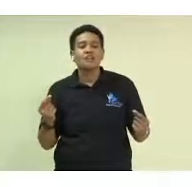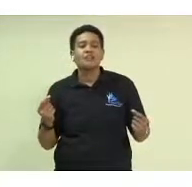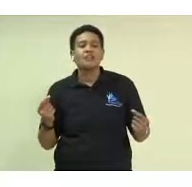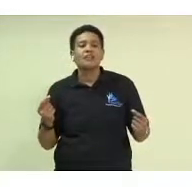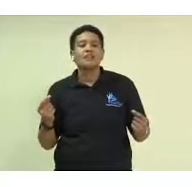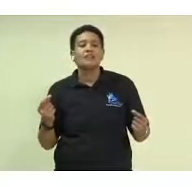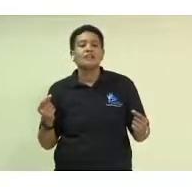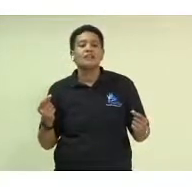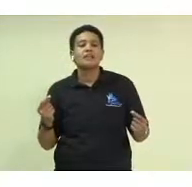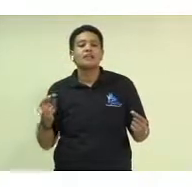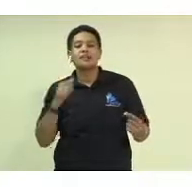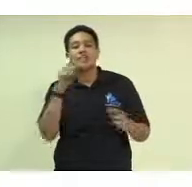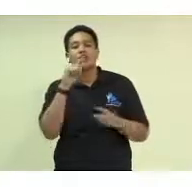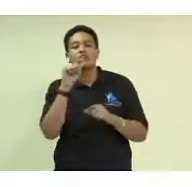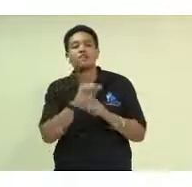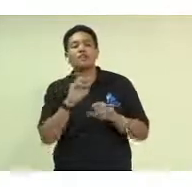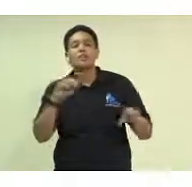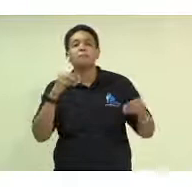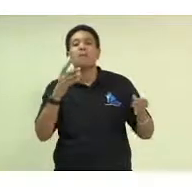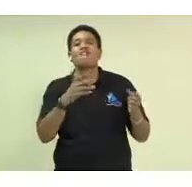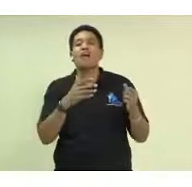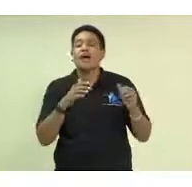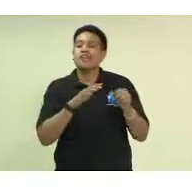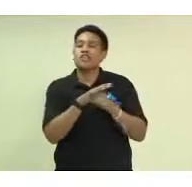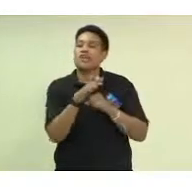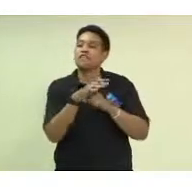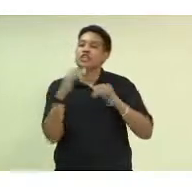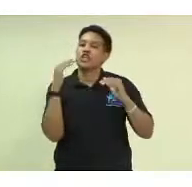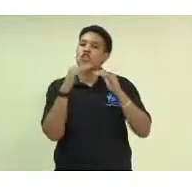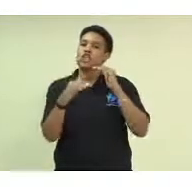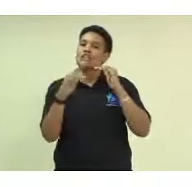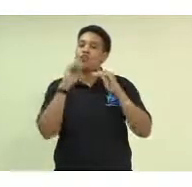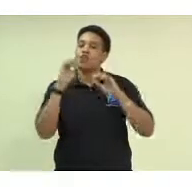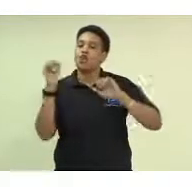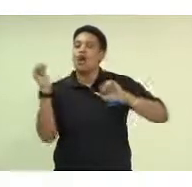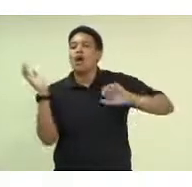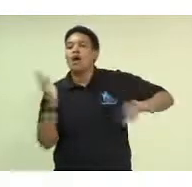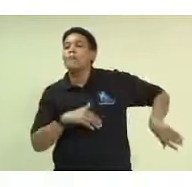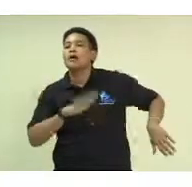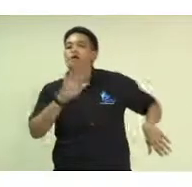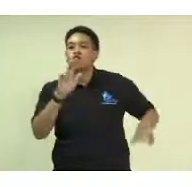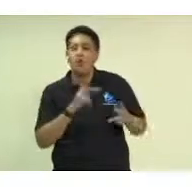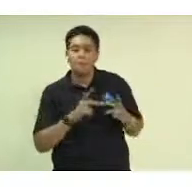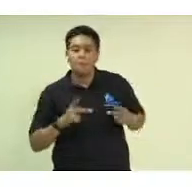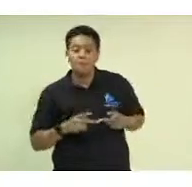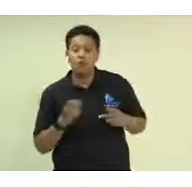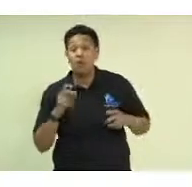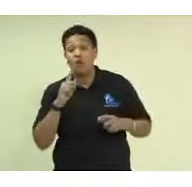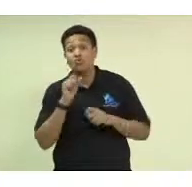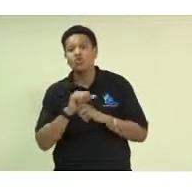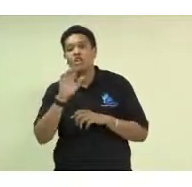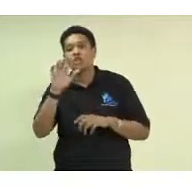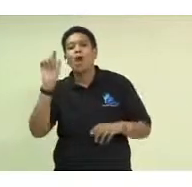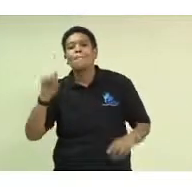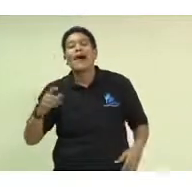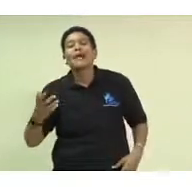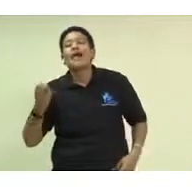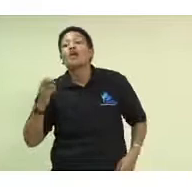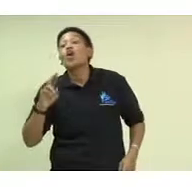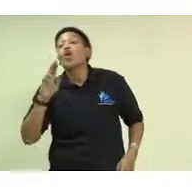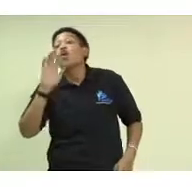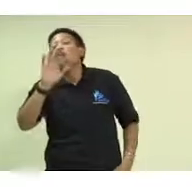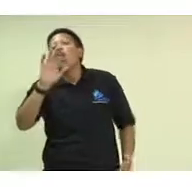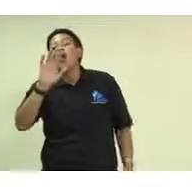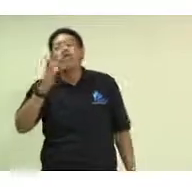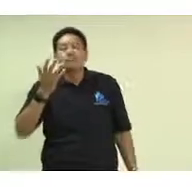provide sufficient justification to abandon your post or indeed your mandate, or indeed